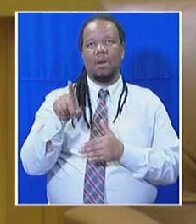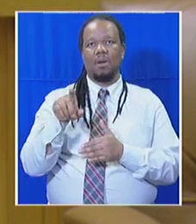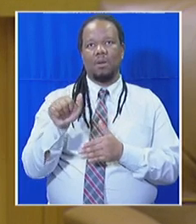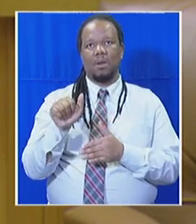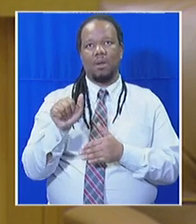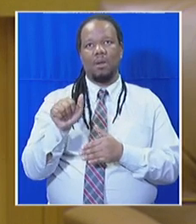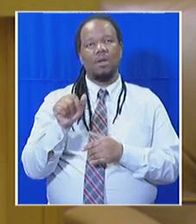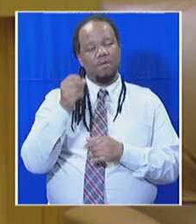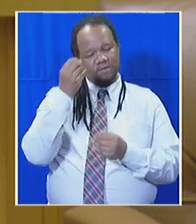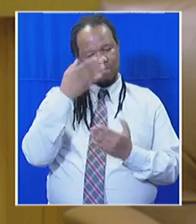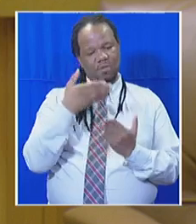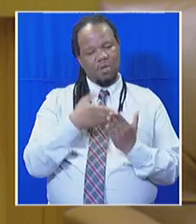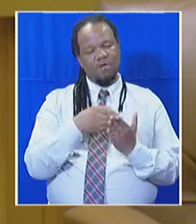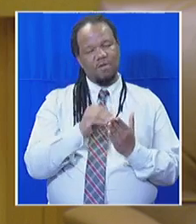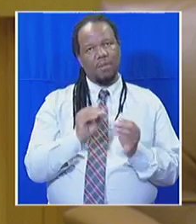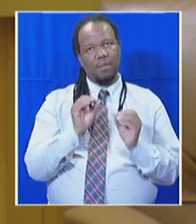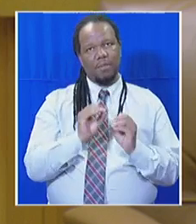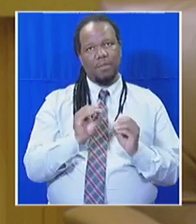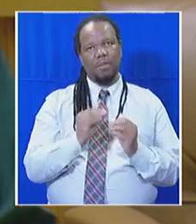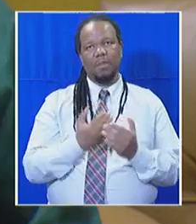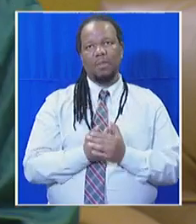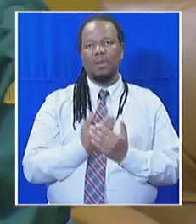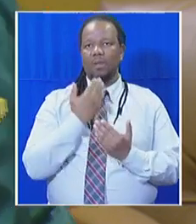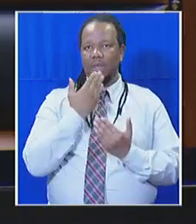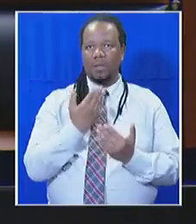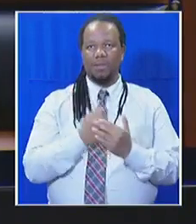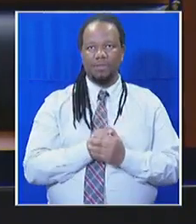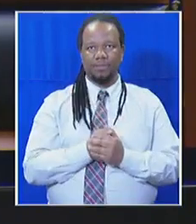We'll find out what's going on. Thank you. Chairperson,